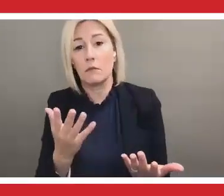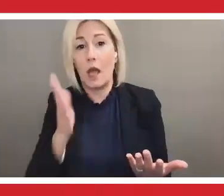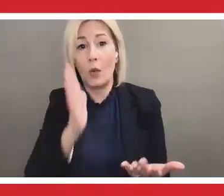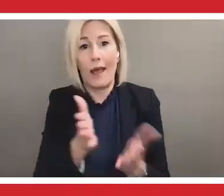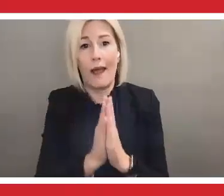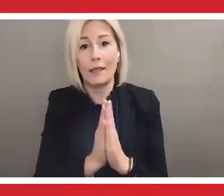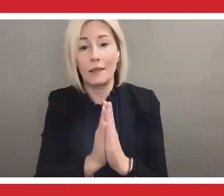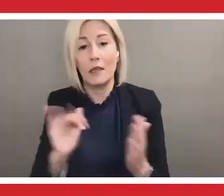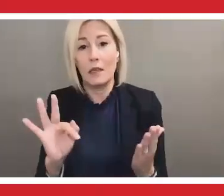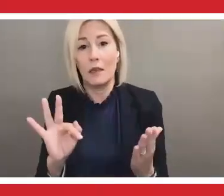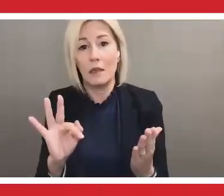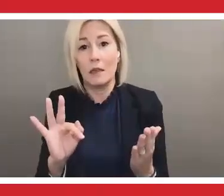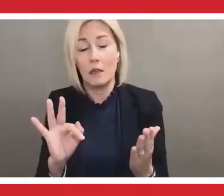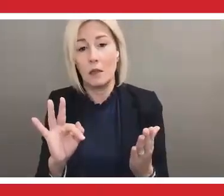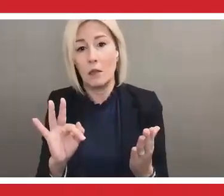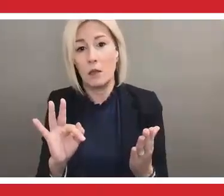can,